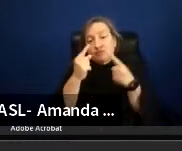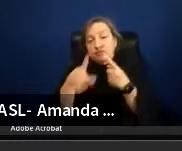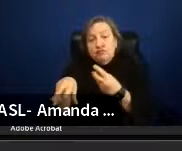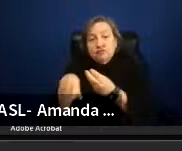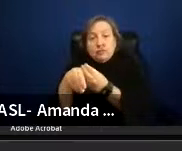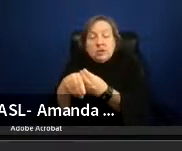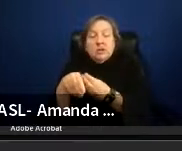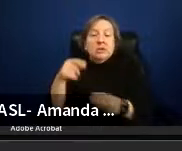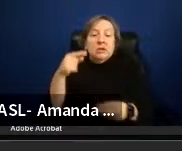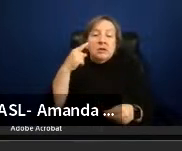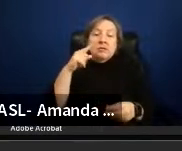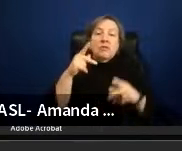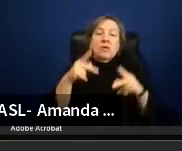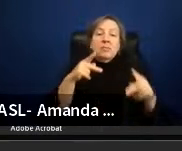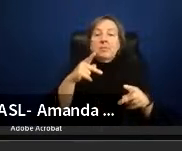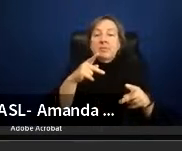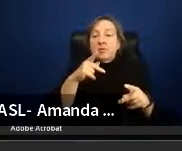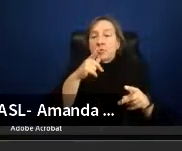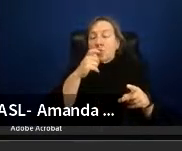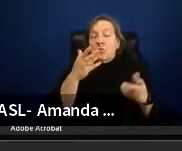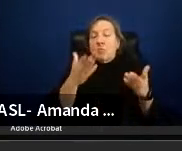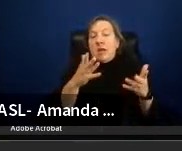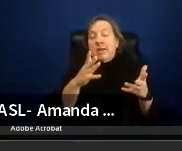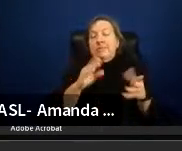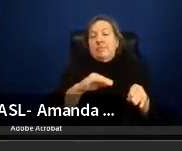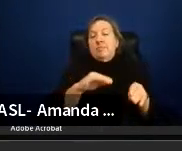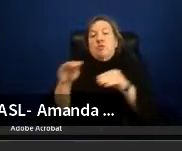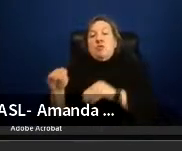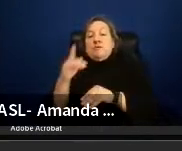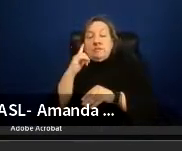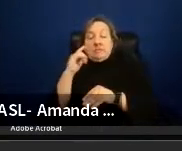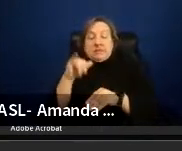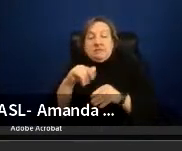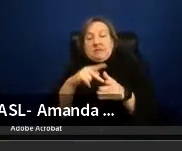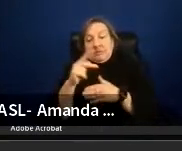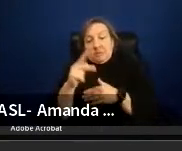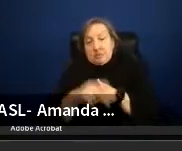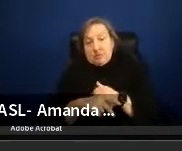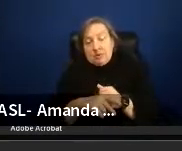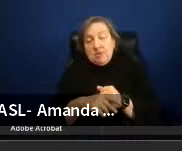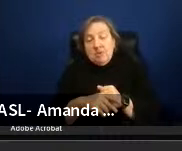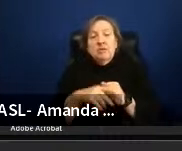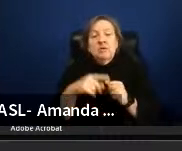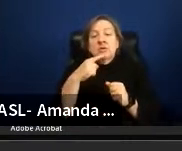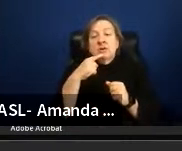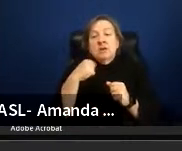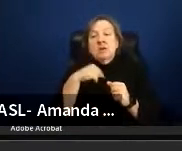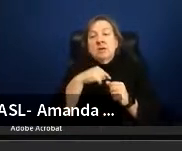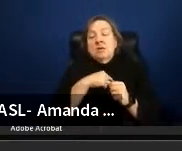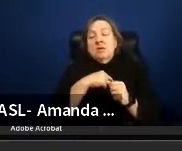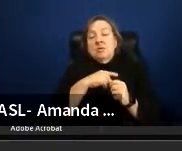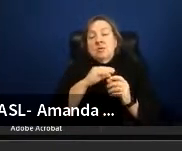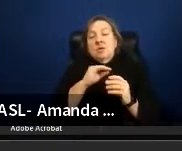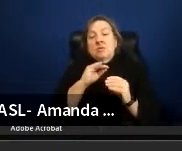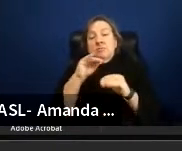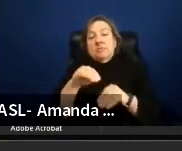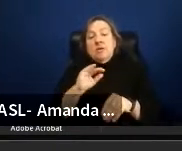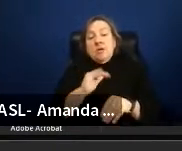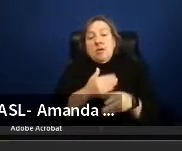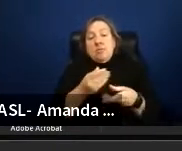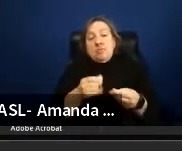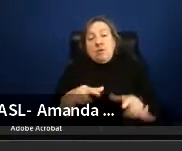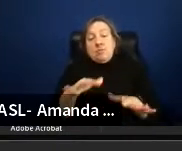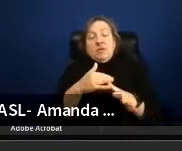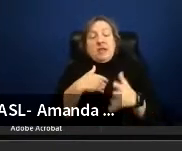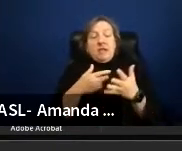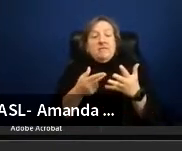for folks who might be displaced by this program. The Safe Stay that we are hosting on property does have a priority for folks who have